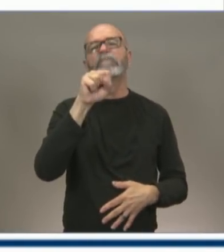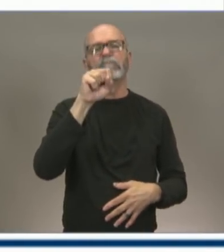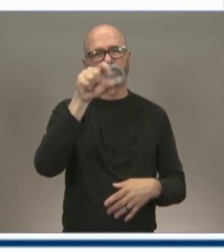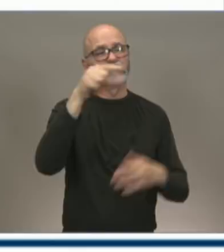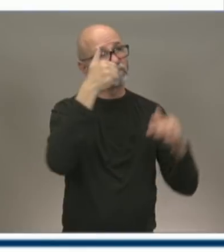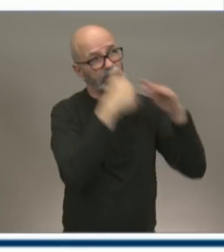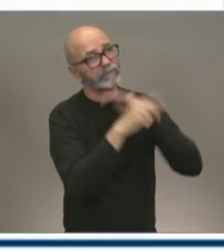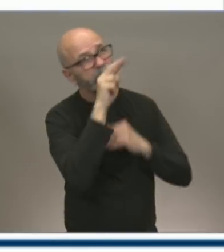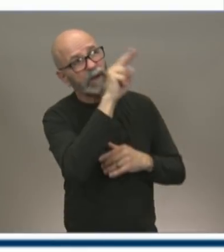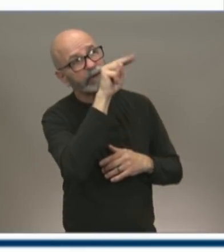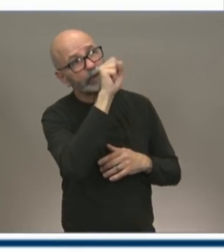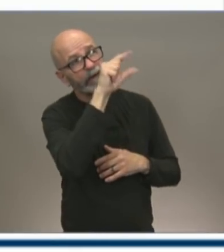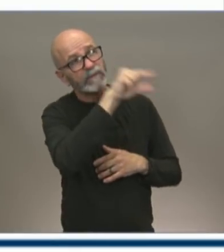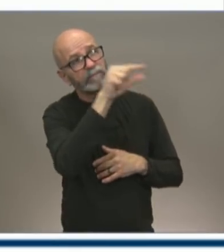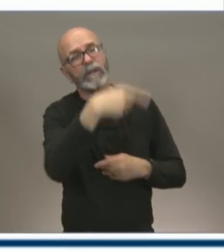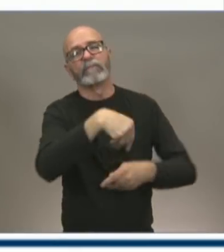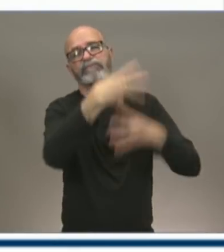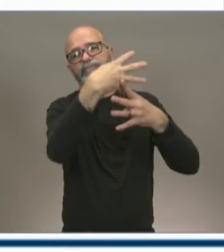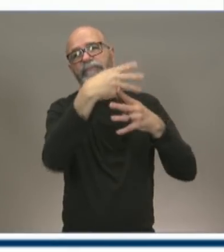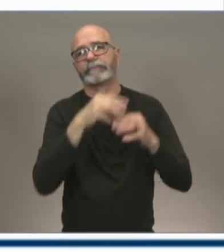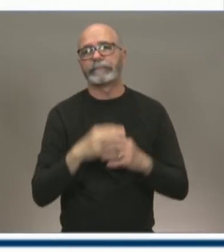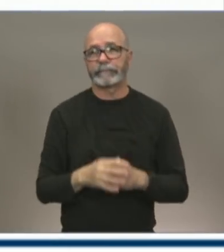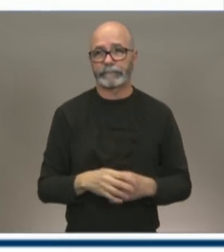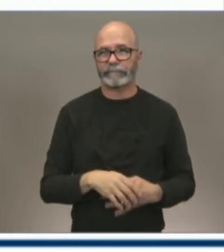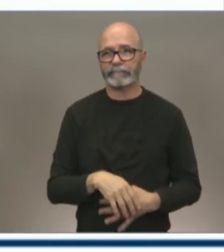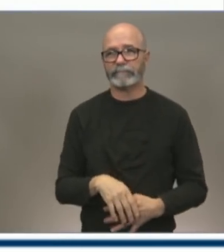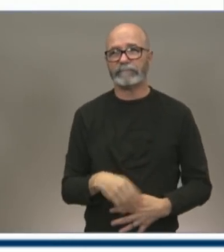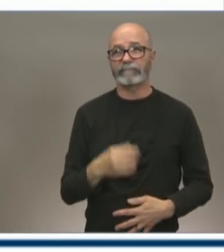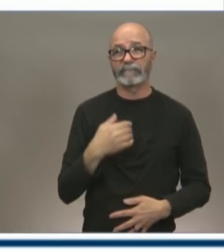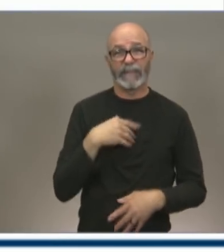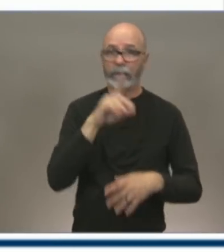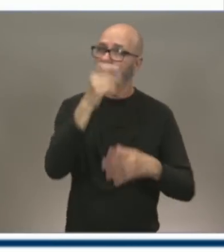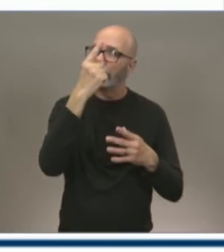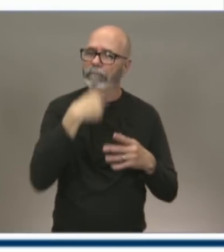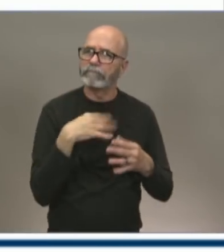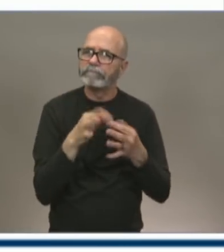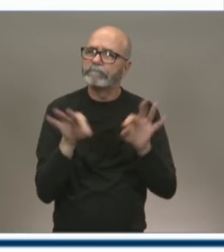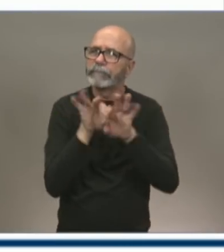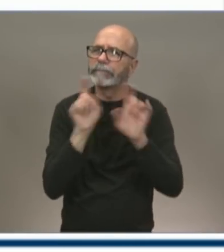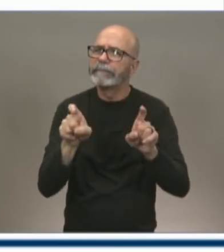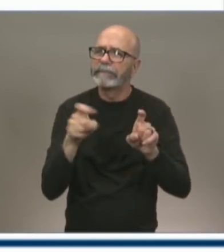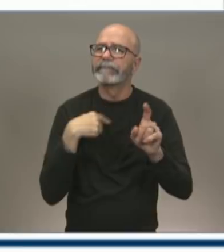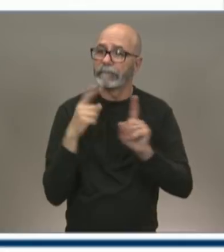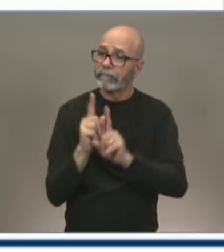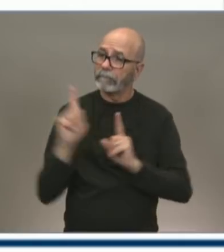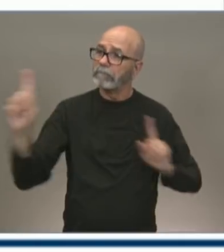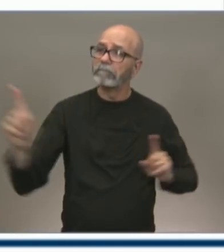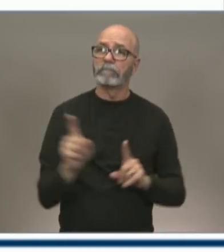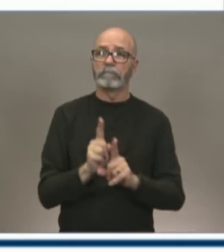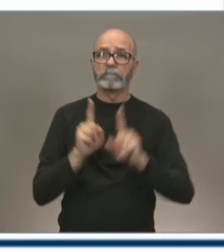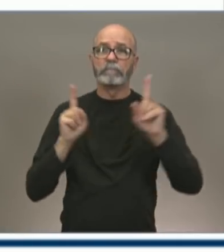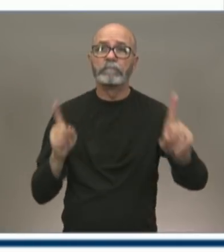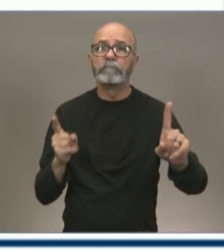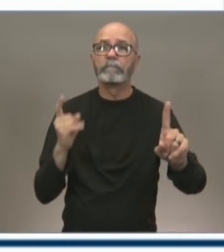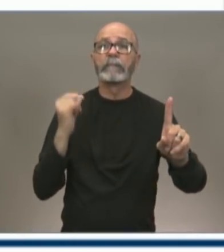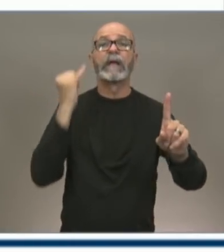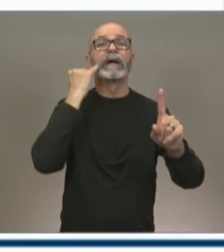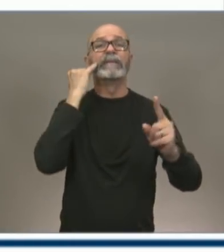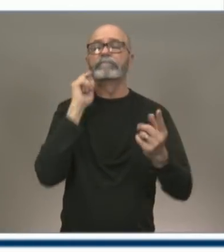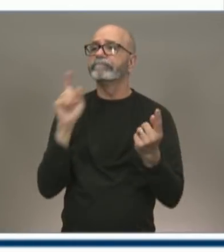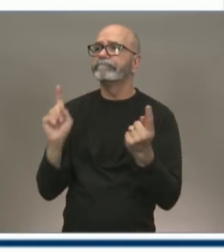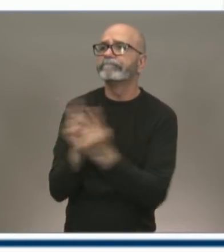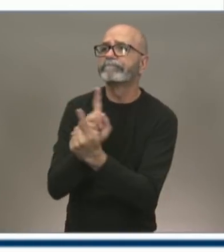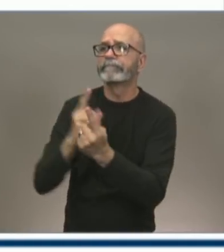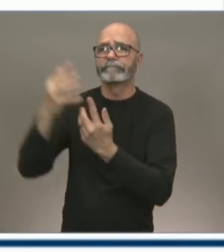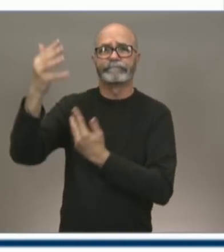Just because we need to be physically distanced doesn't mean that we need to be socially distanced. Actually, we have an increased need for